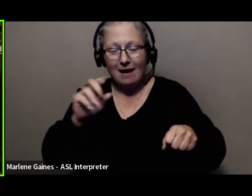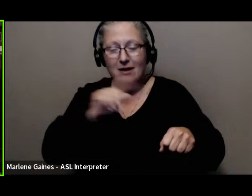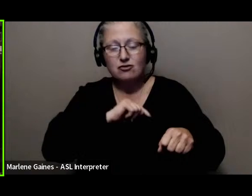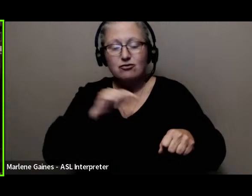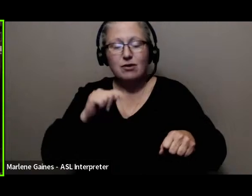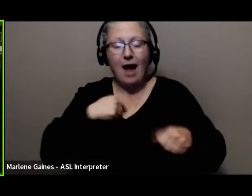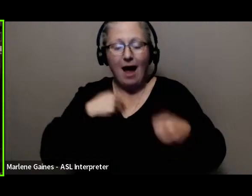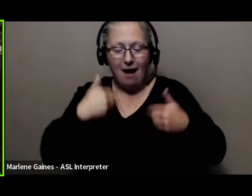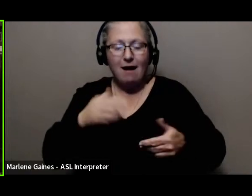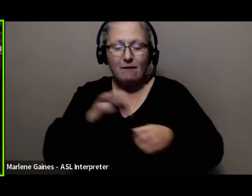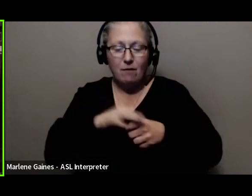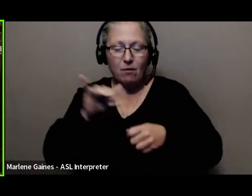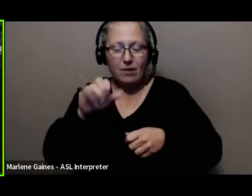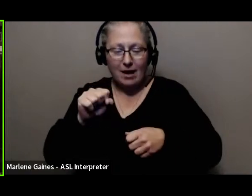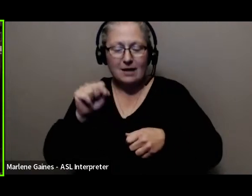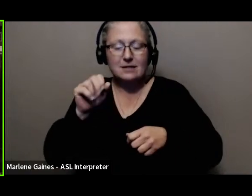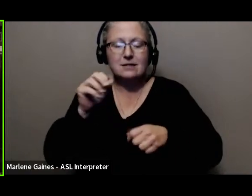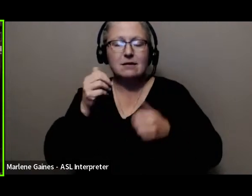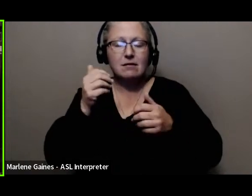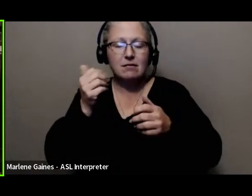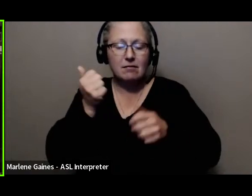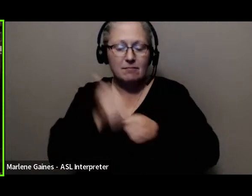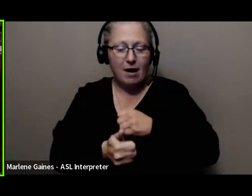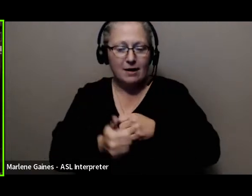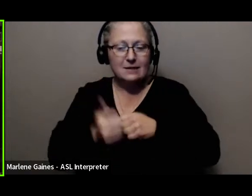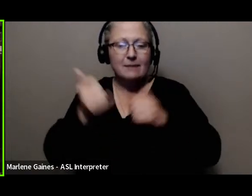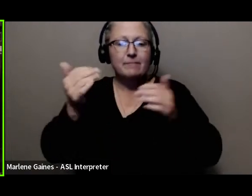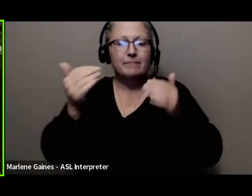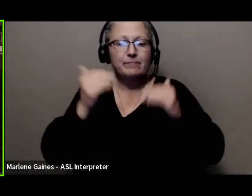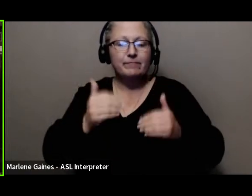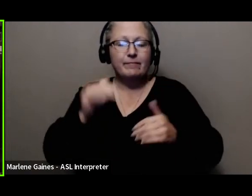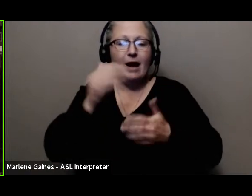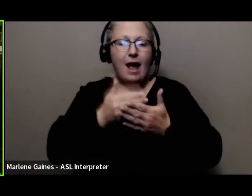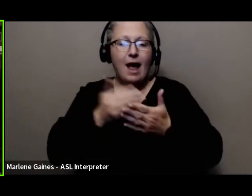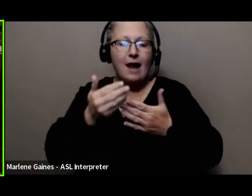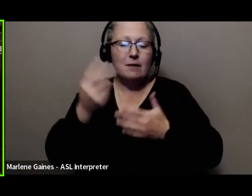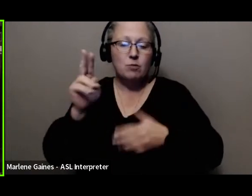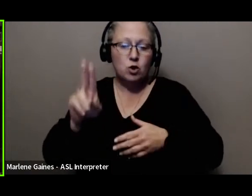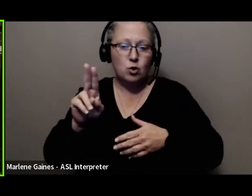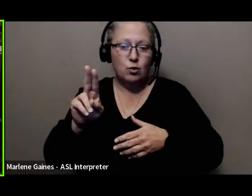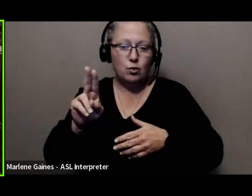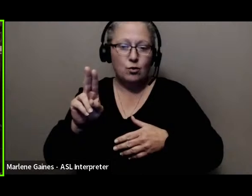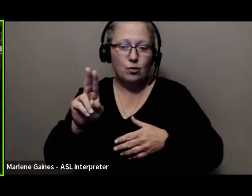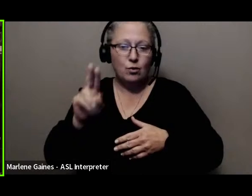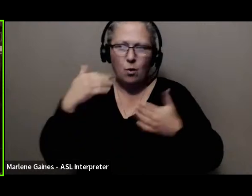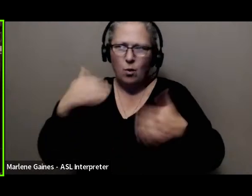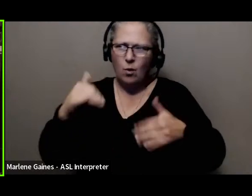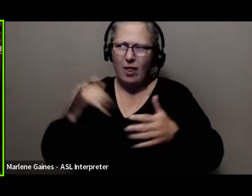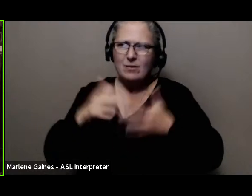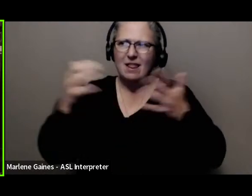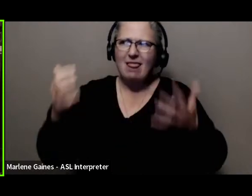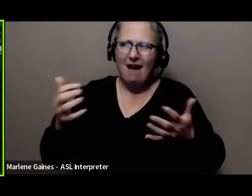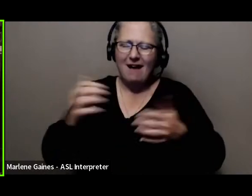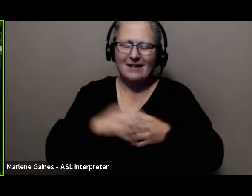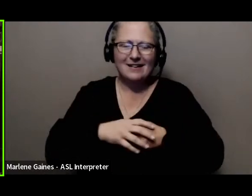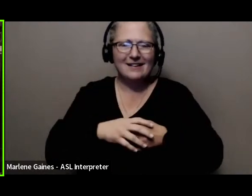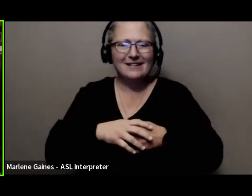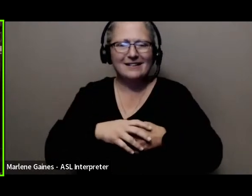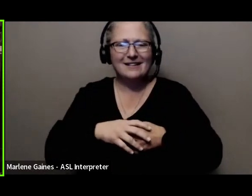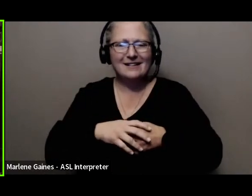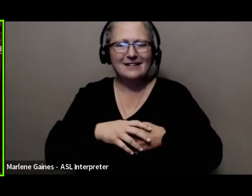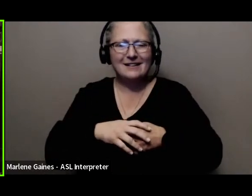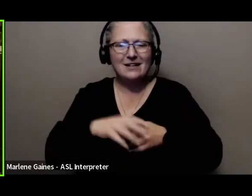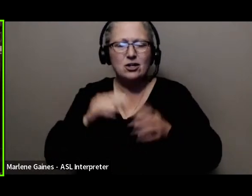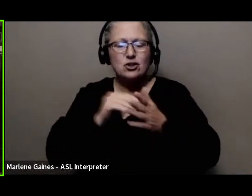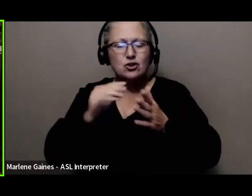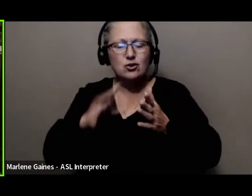carries. Okay, going on to item U. Phew, that was a lot. Division of